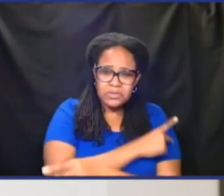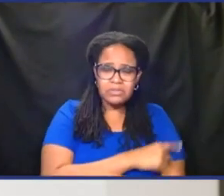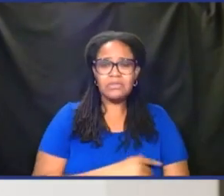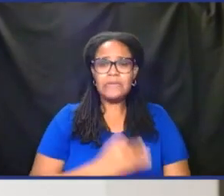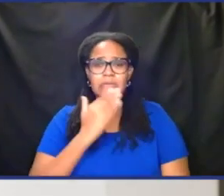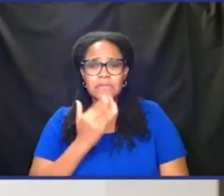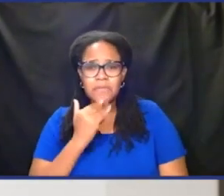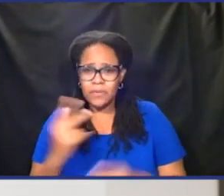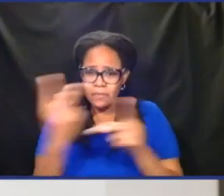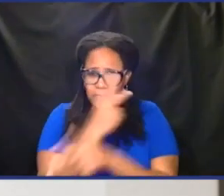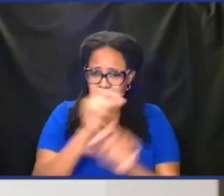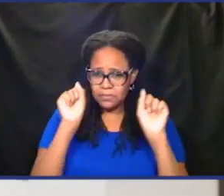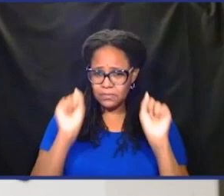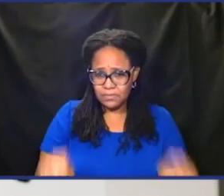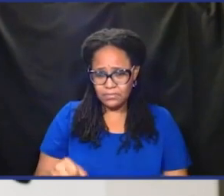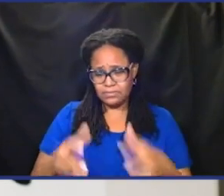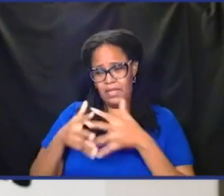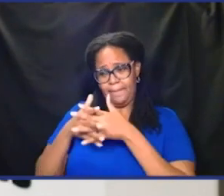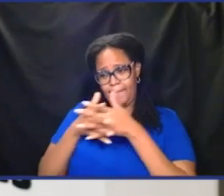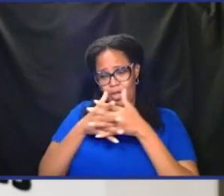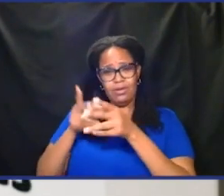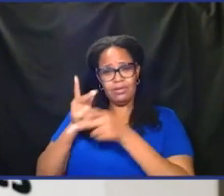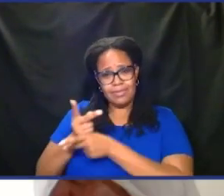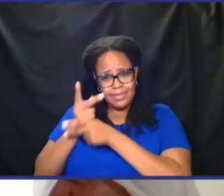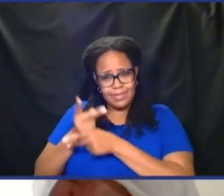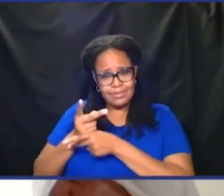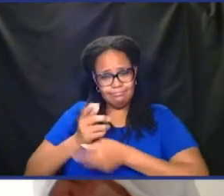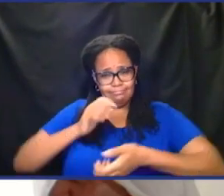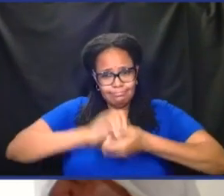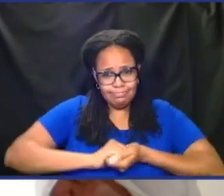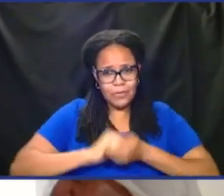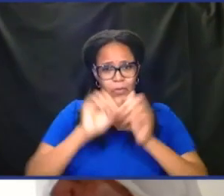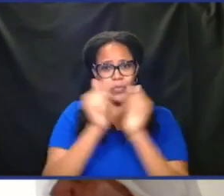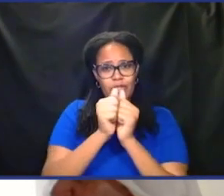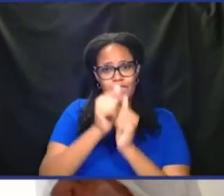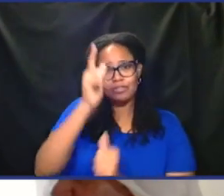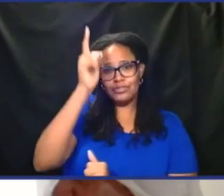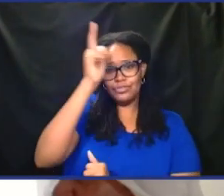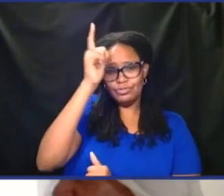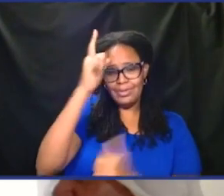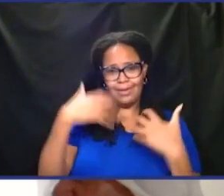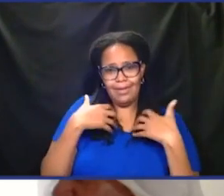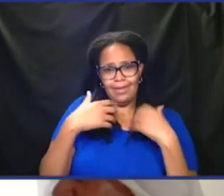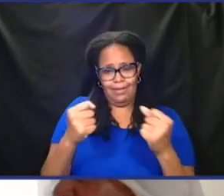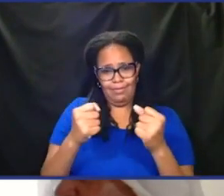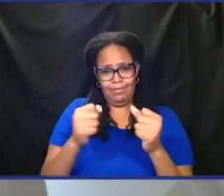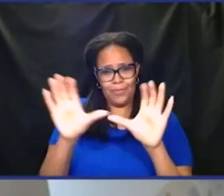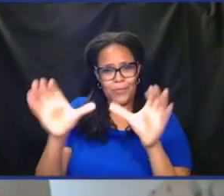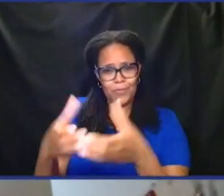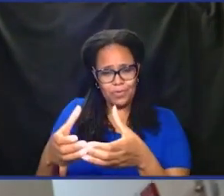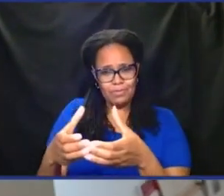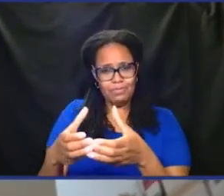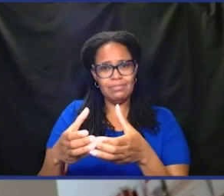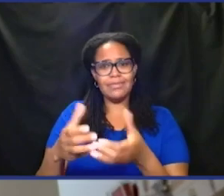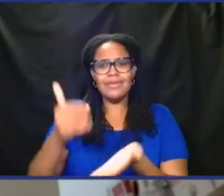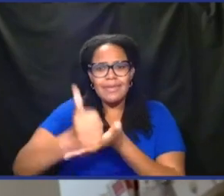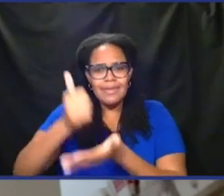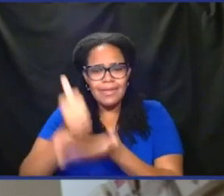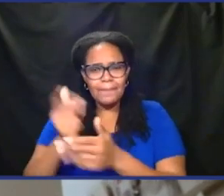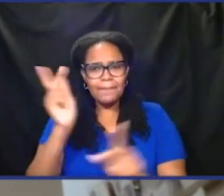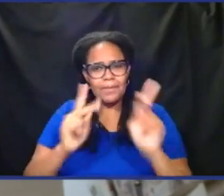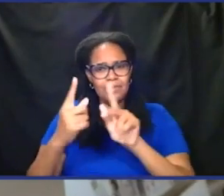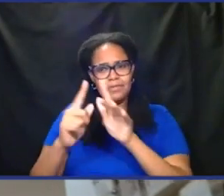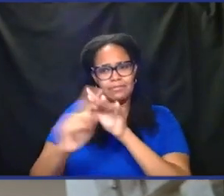Americares collaborated with Jordan's Royal Health Awareness Society to address trauma and loss for Syrian refugees